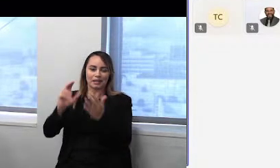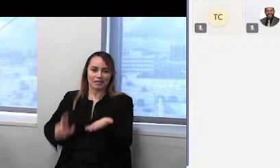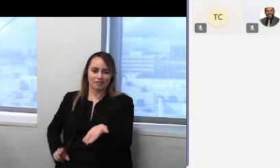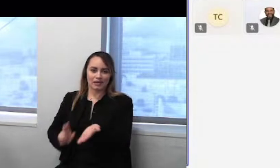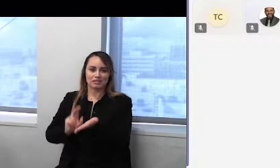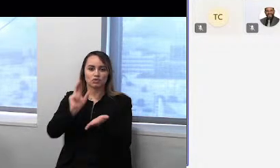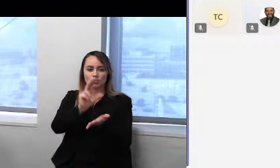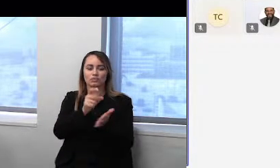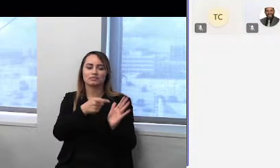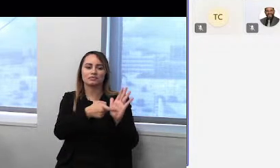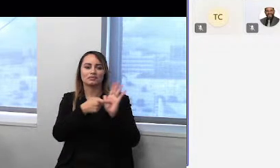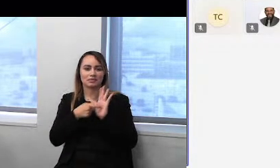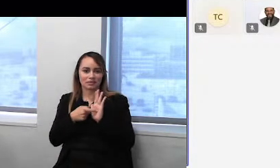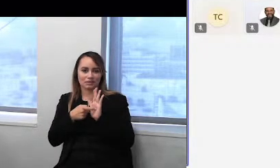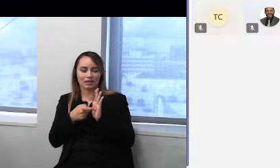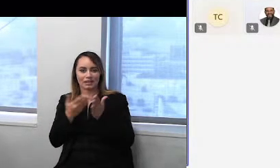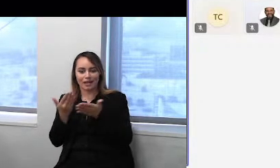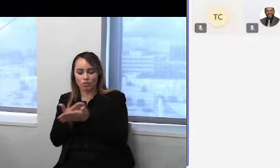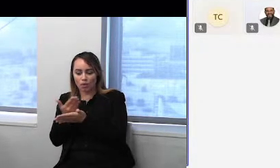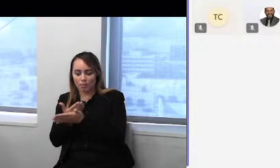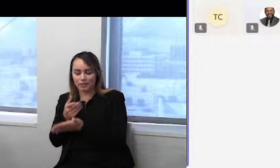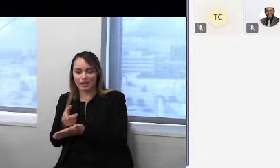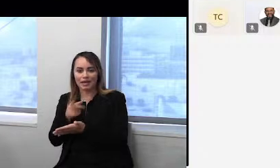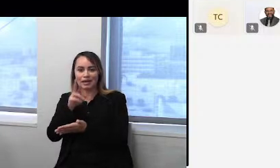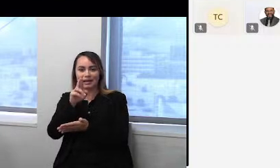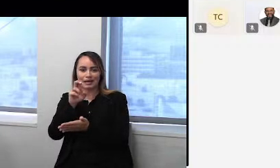yes, beyond that.